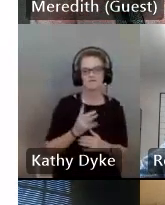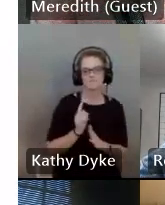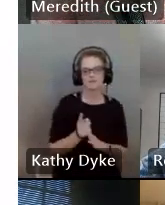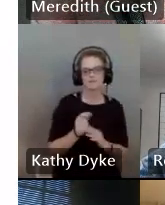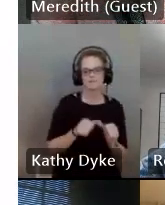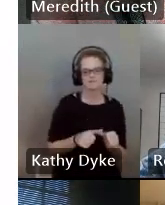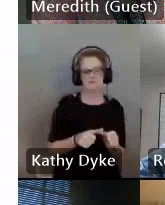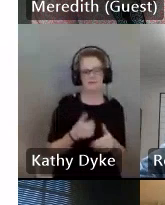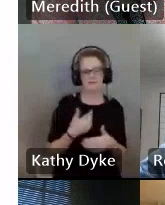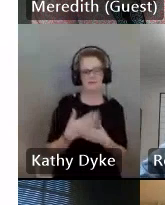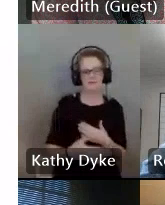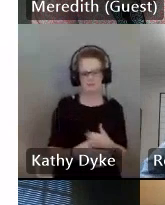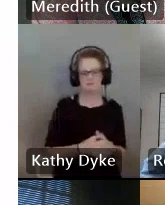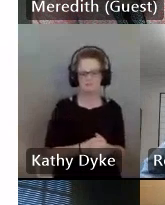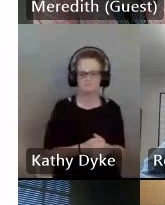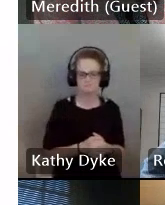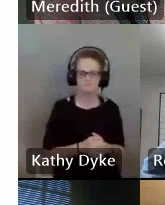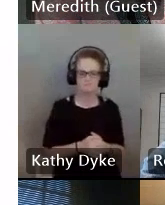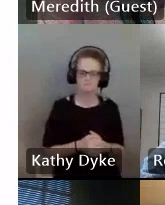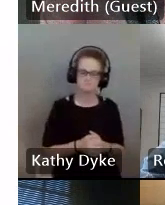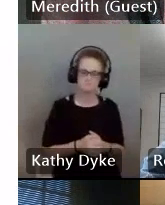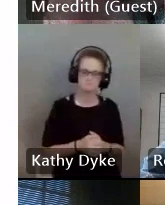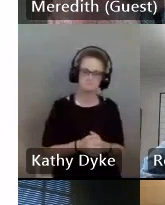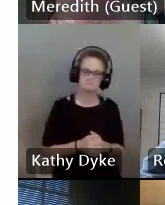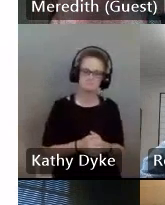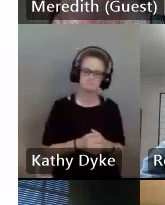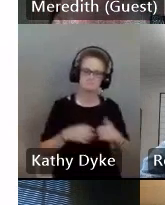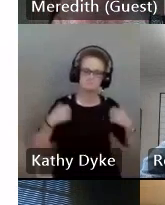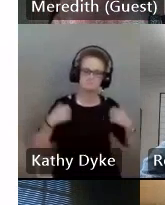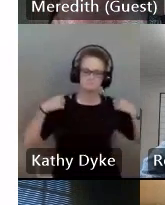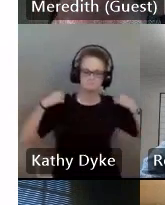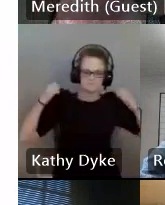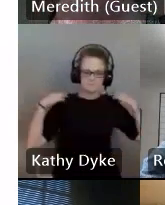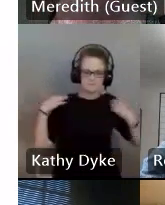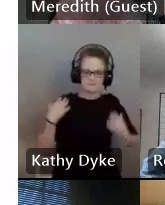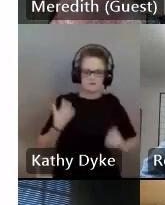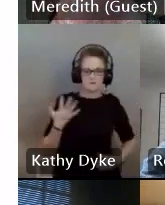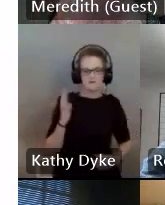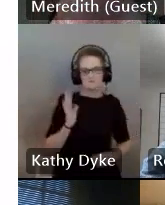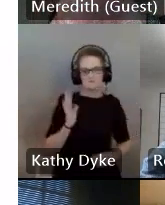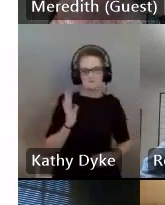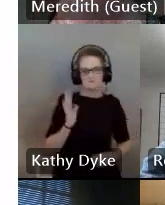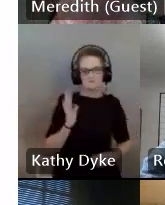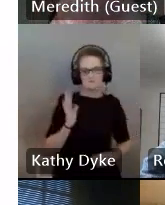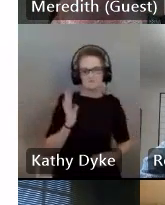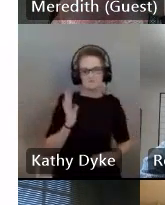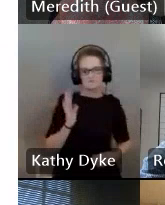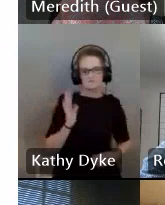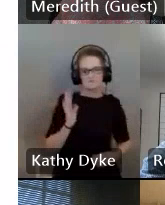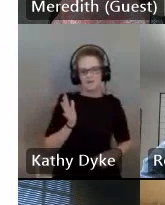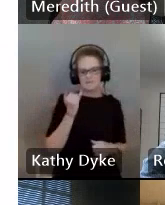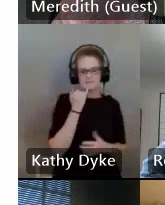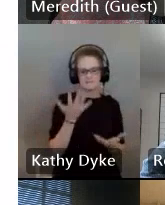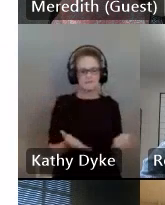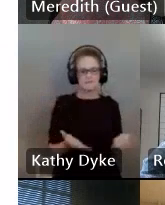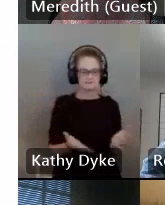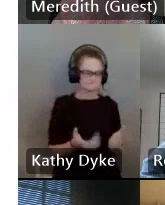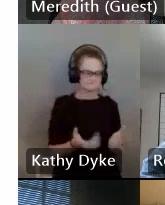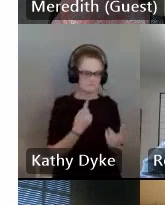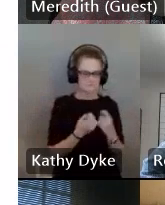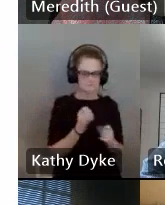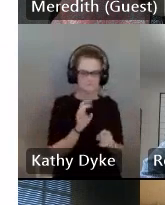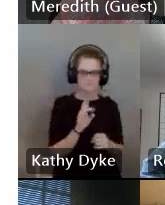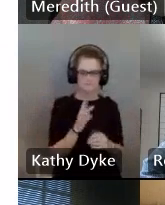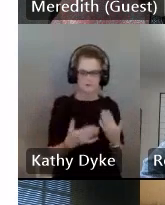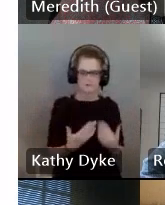stay after. We have 5 or so minutes to stay after if somebody wants to hang back.